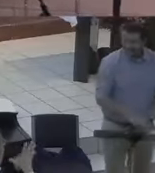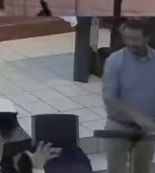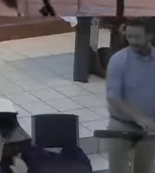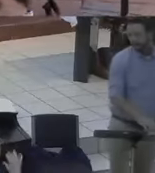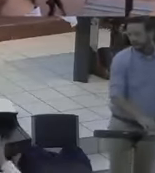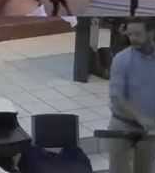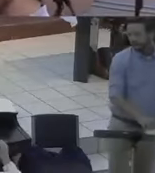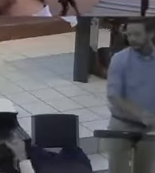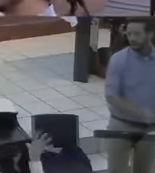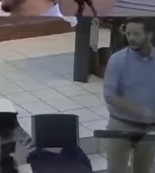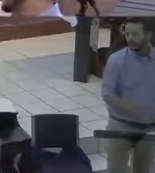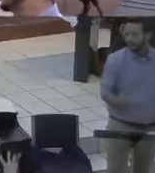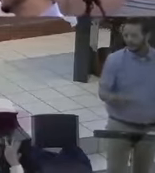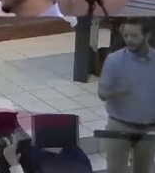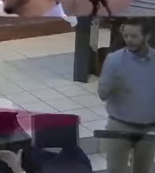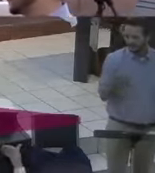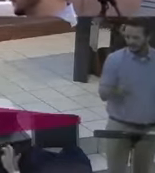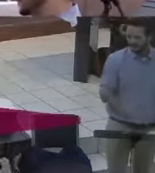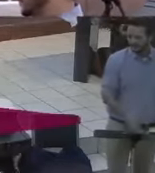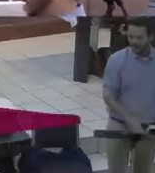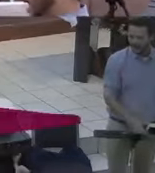number 1.